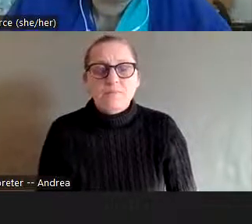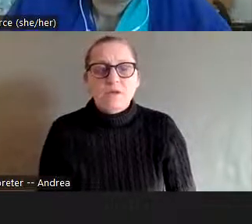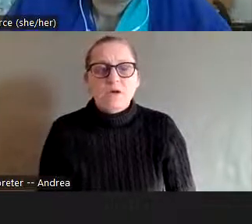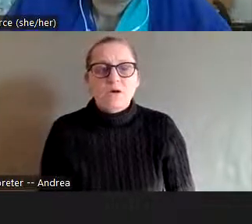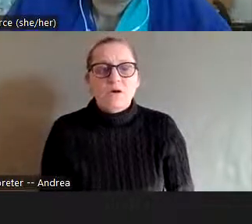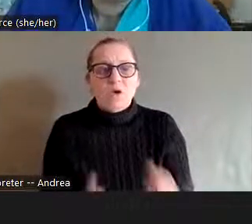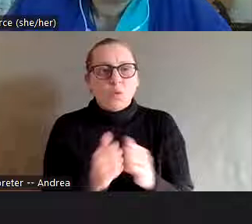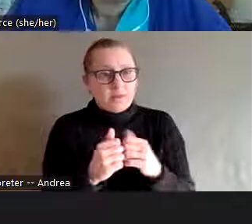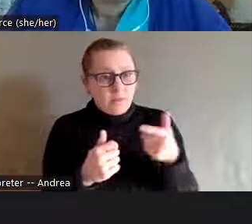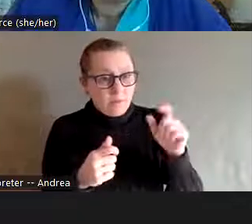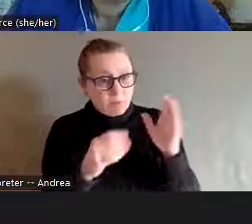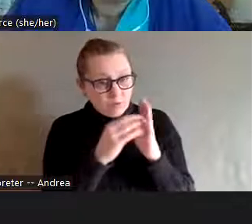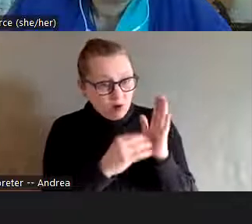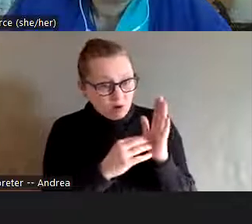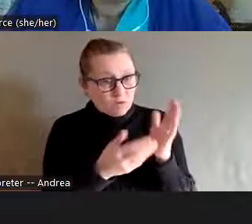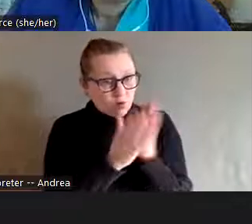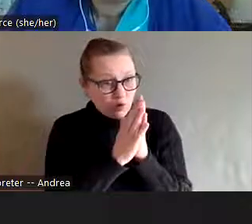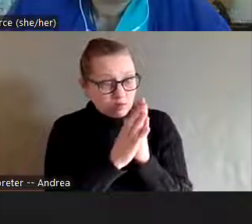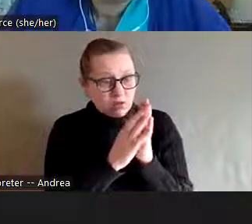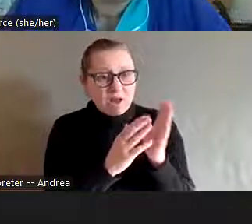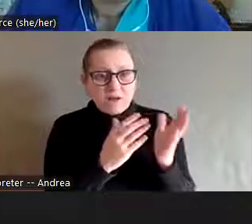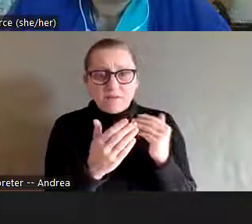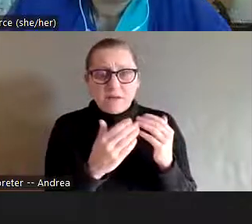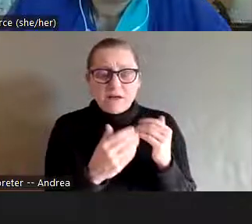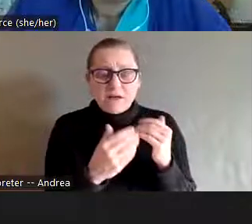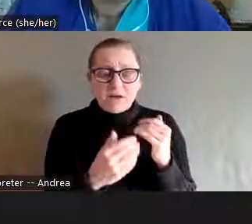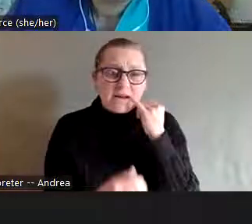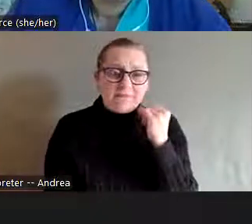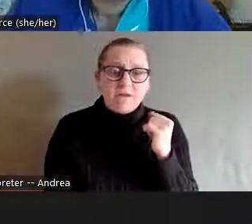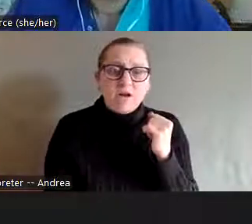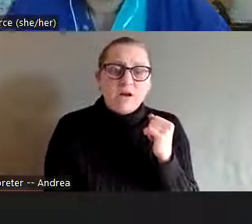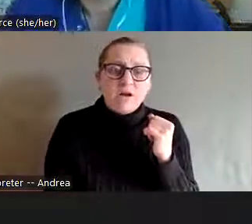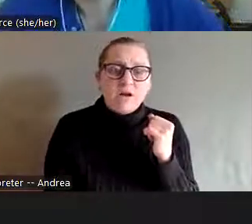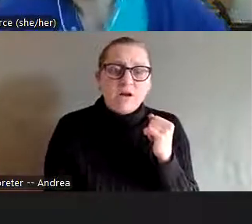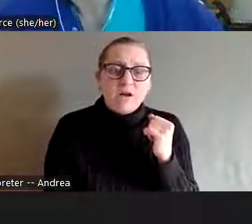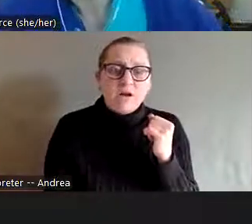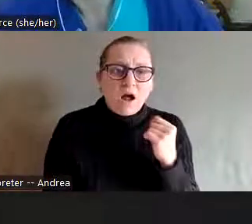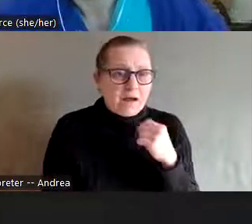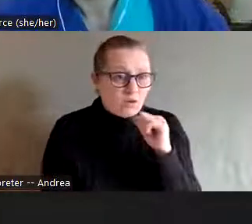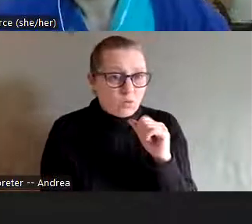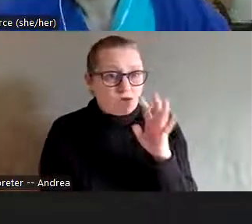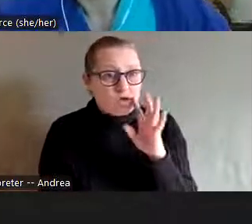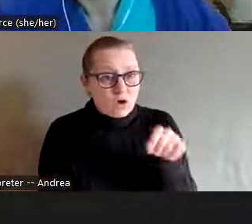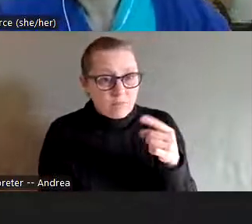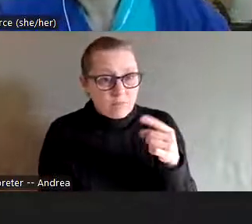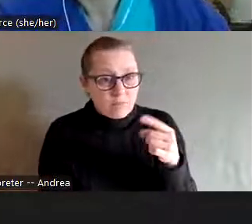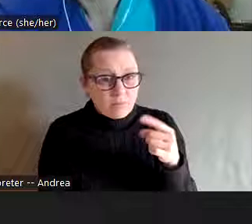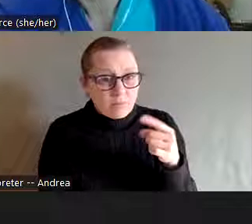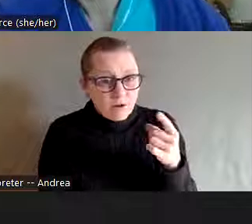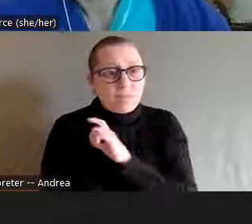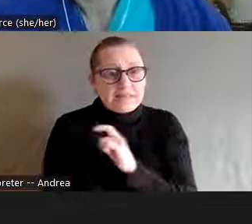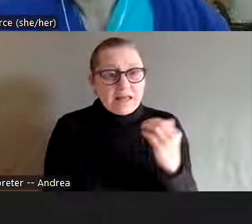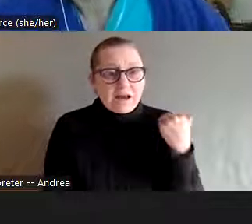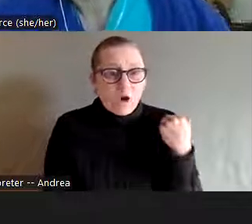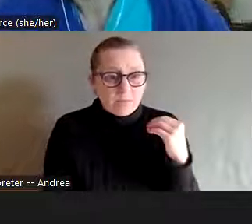know, public records requests, regardless of whether if I don't talk about Police Accountability Commission